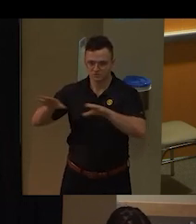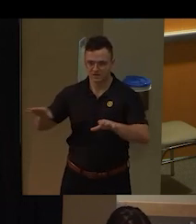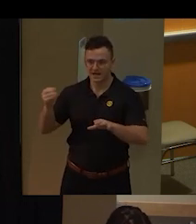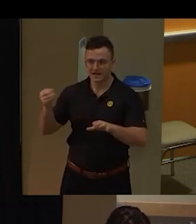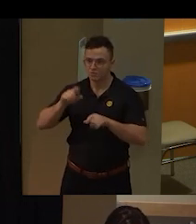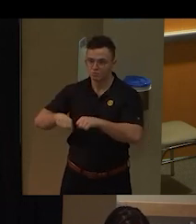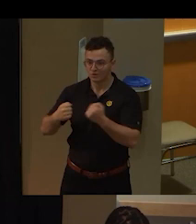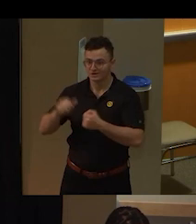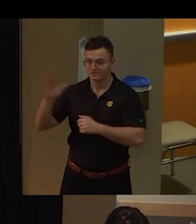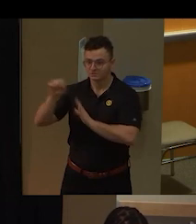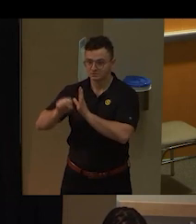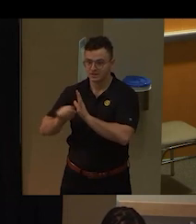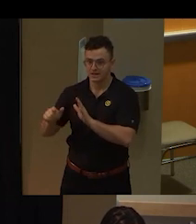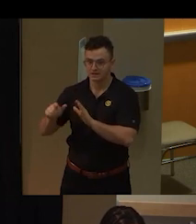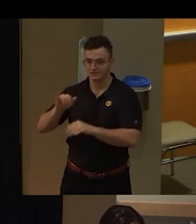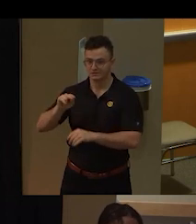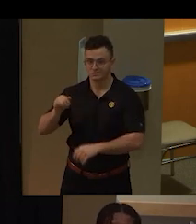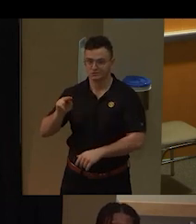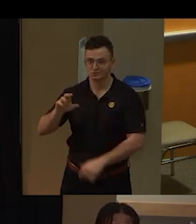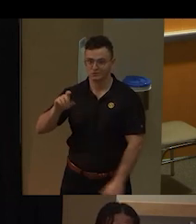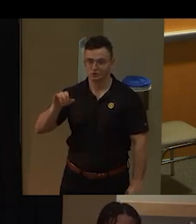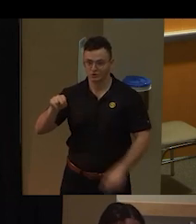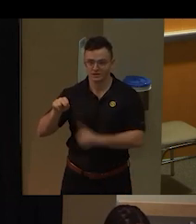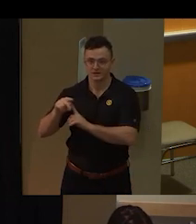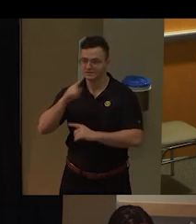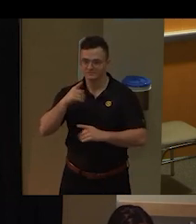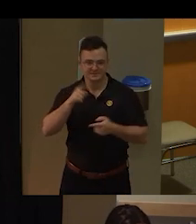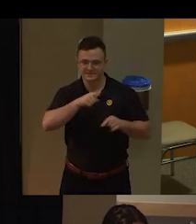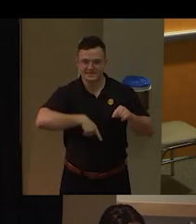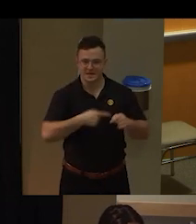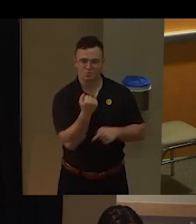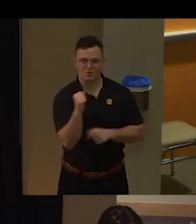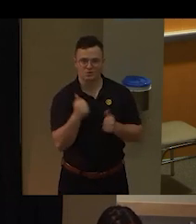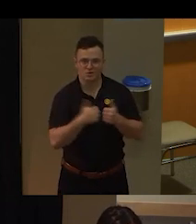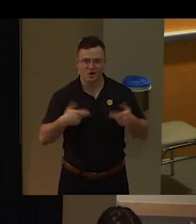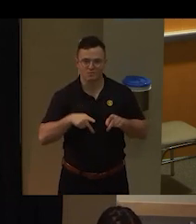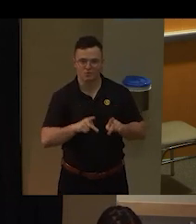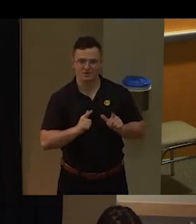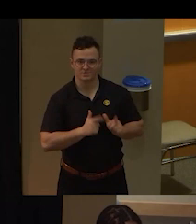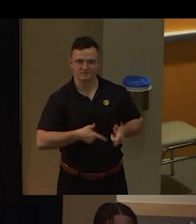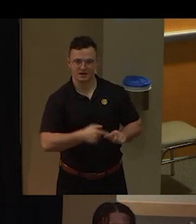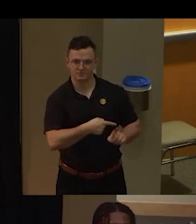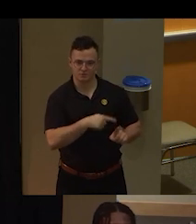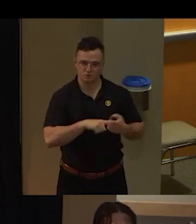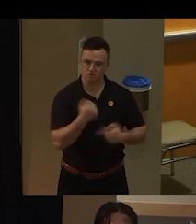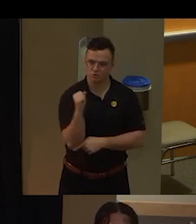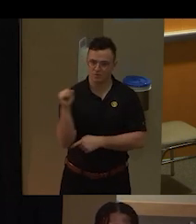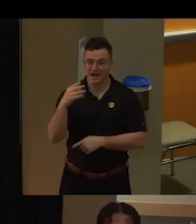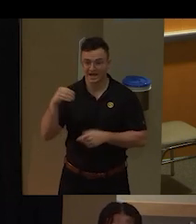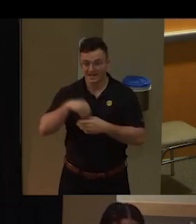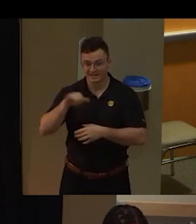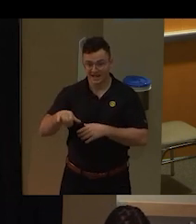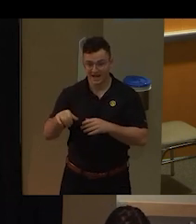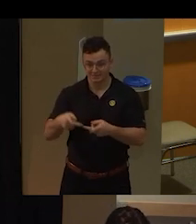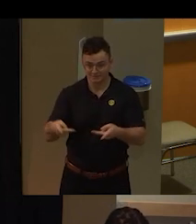injunction that prevented him from protesting without a permit. Scenes of the Birmingham Police Department's use of fire hoses and